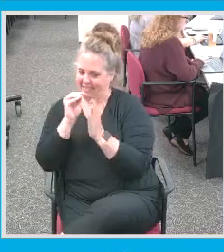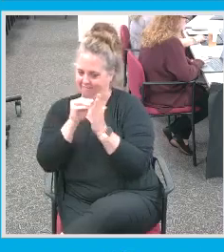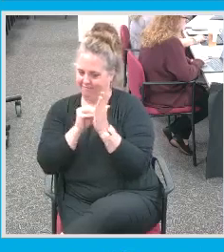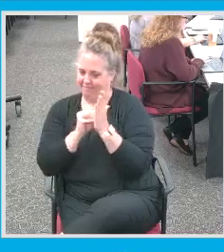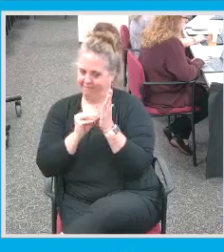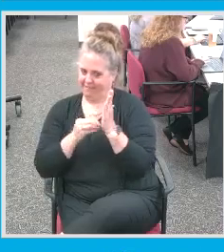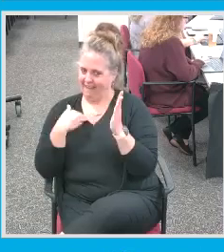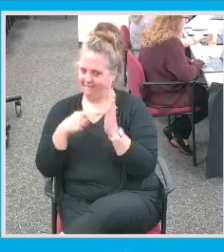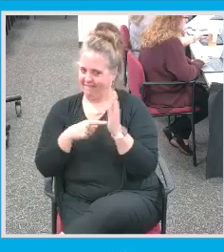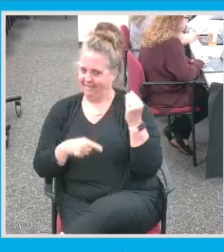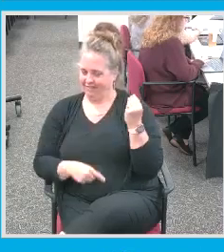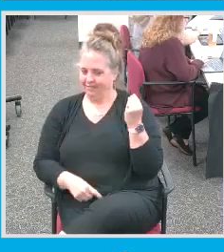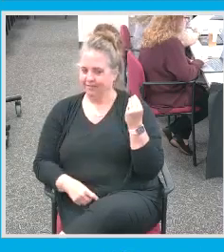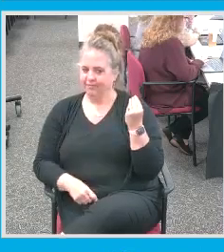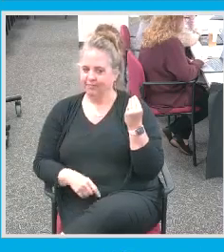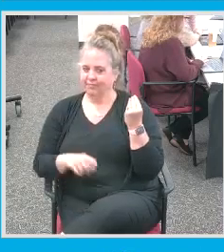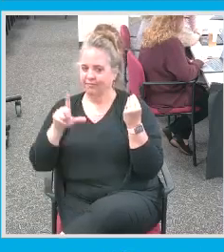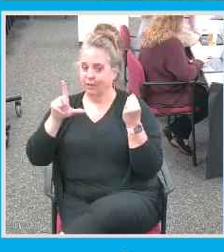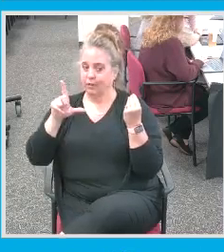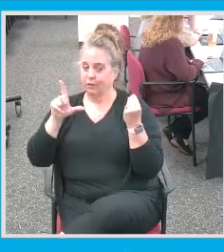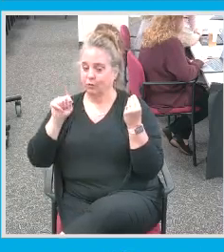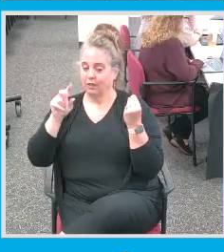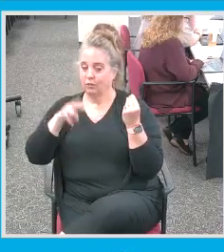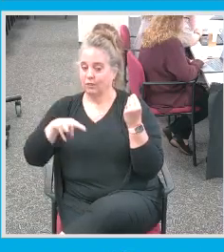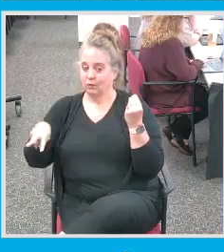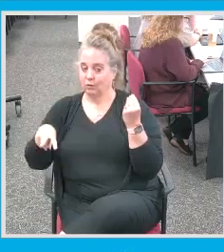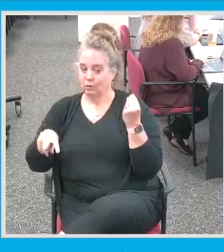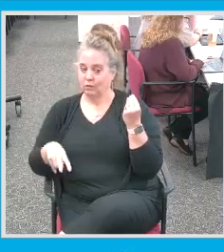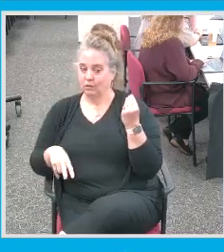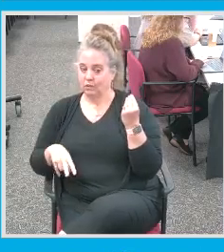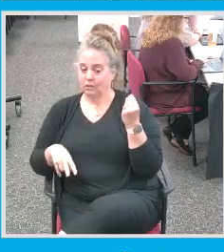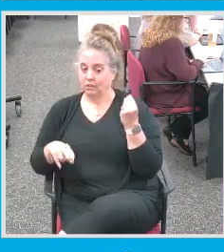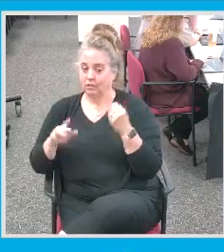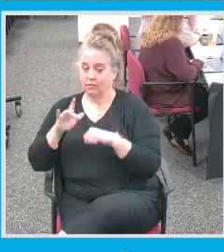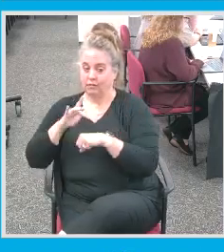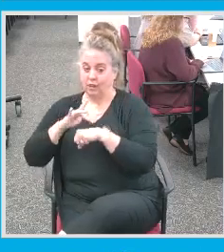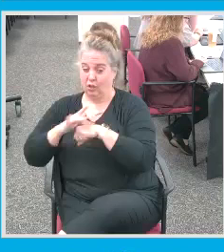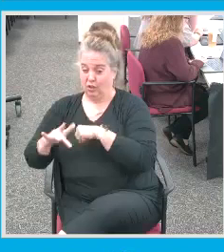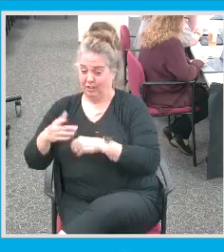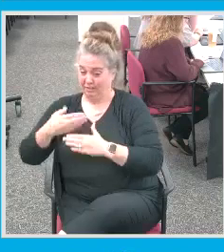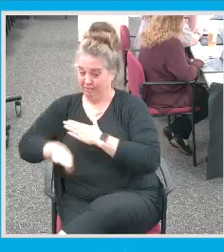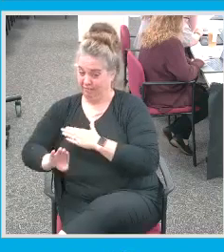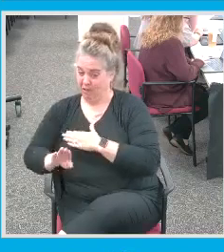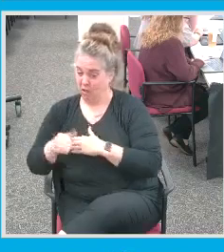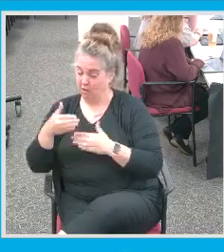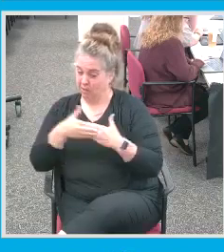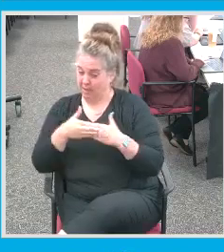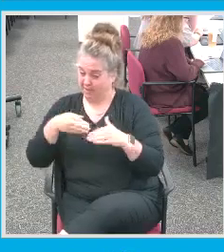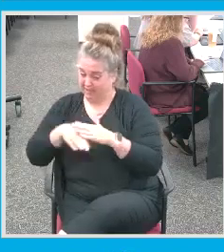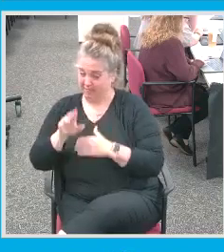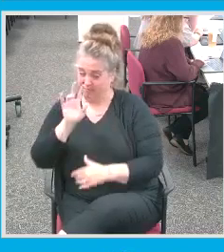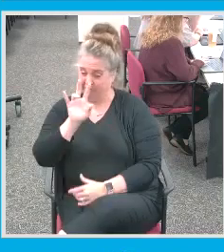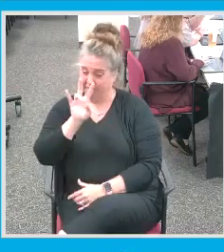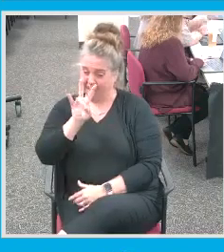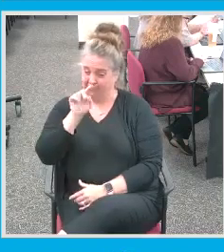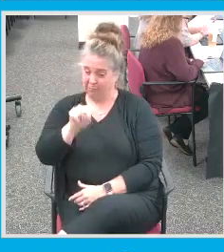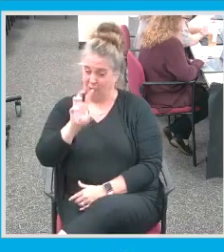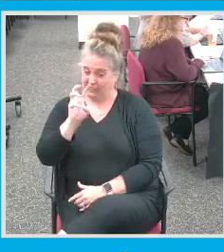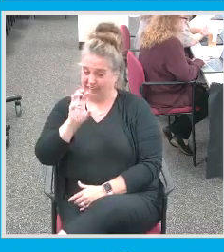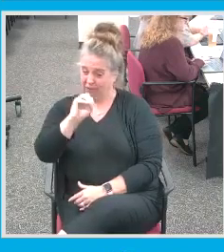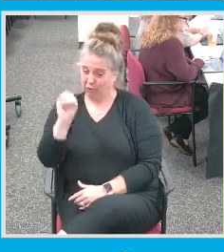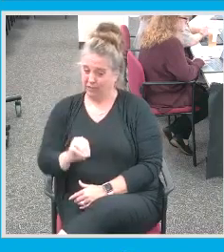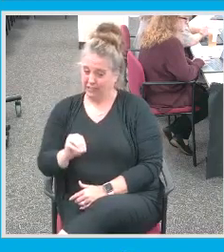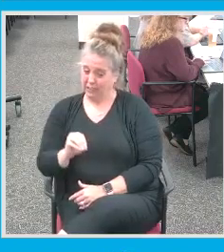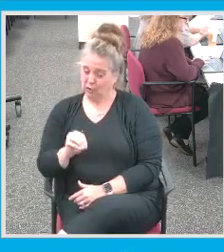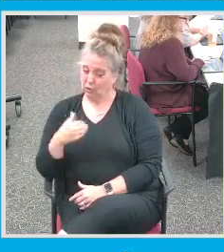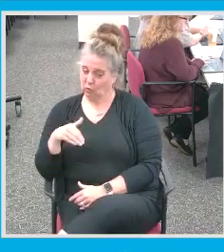our premature birth rate was 7.6%, which is significant given the number and